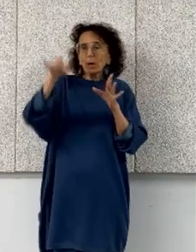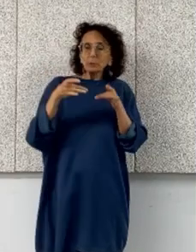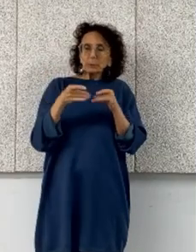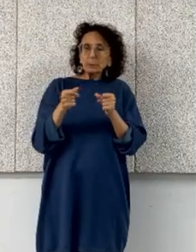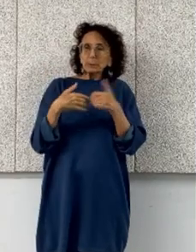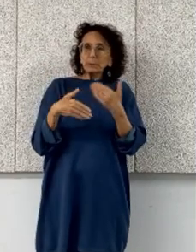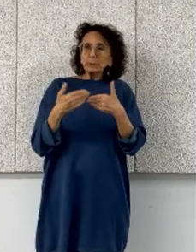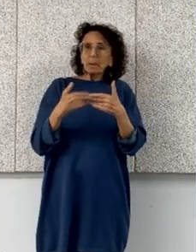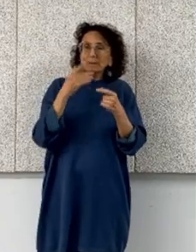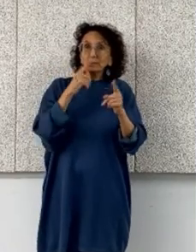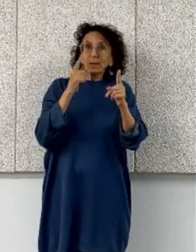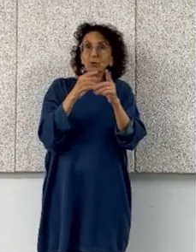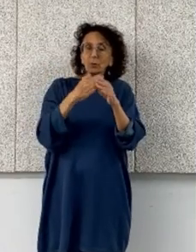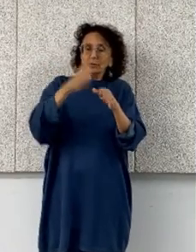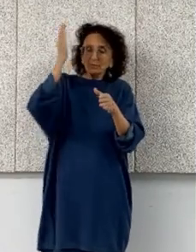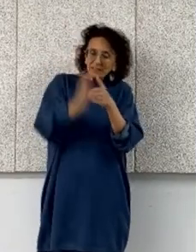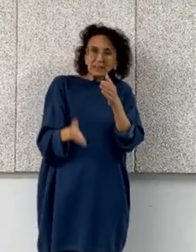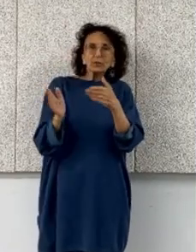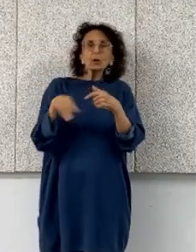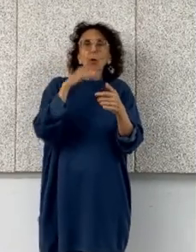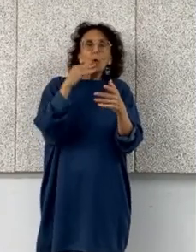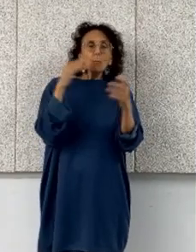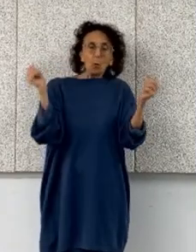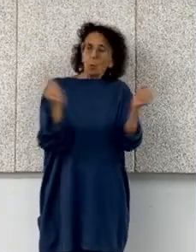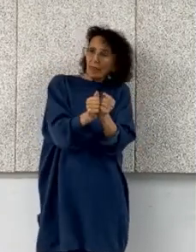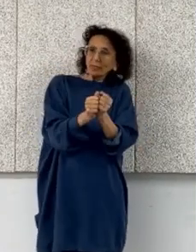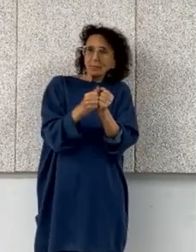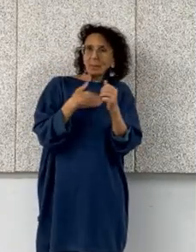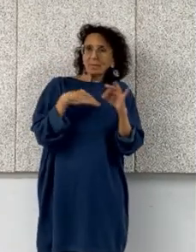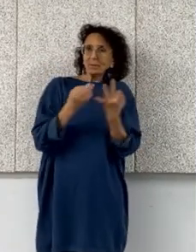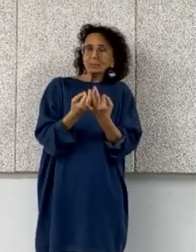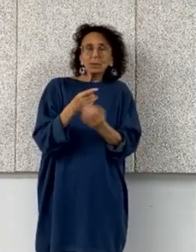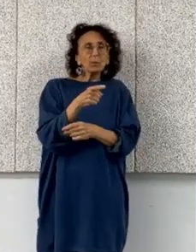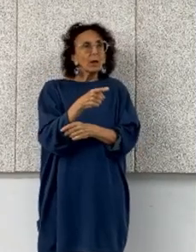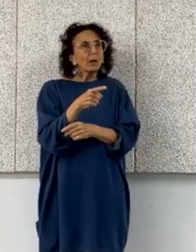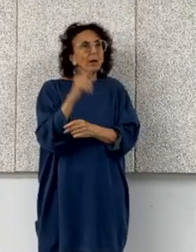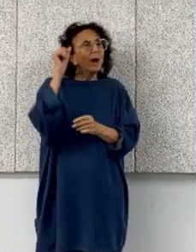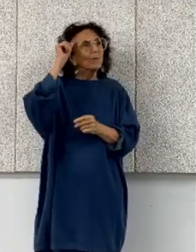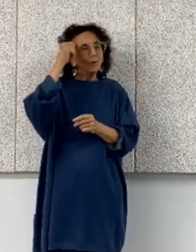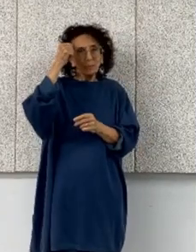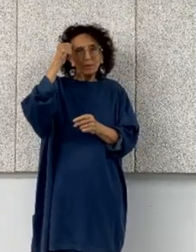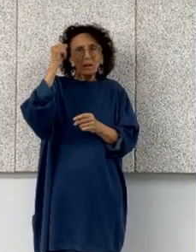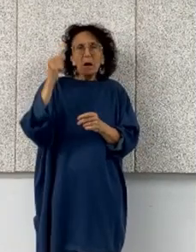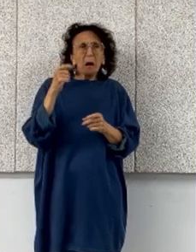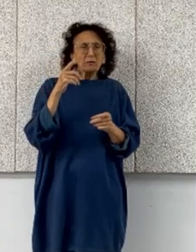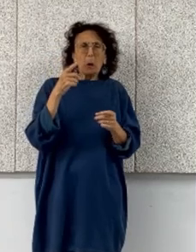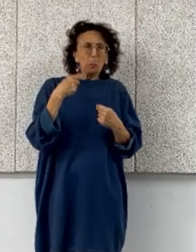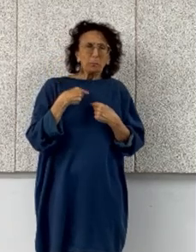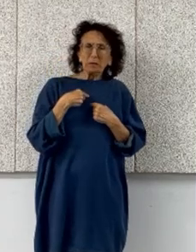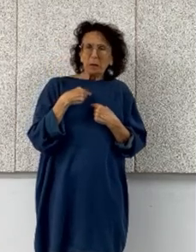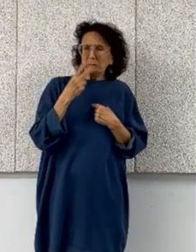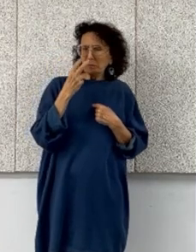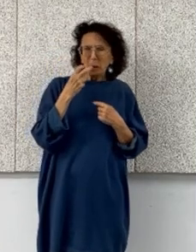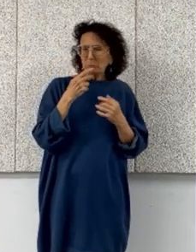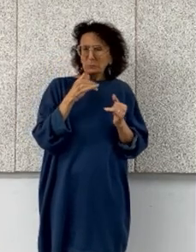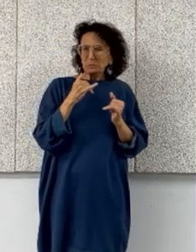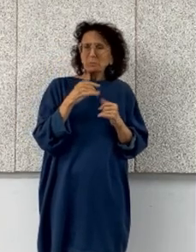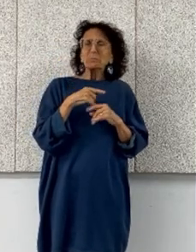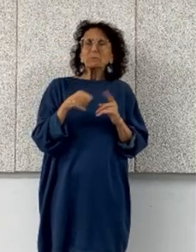to get home and be with my kids. Mm-hmm. And I remembered that. I doubted that it would be true for me.